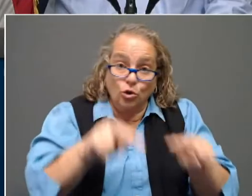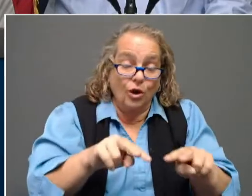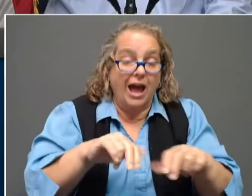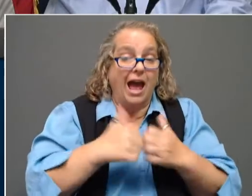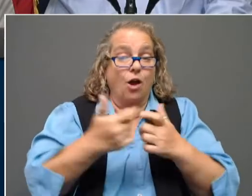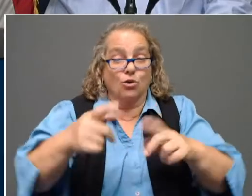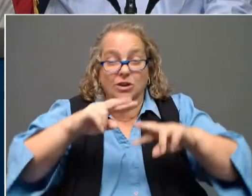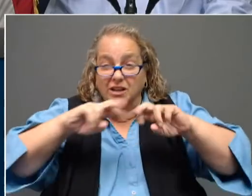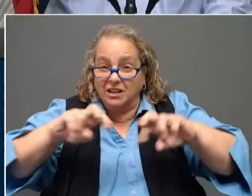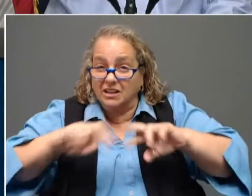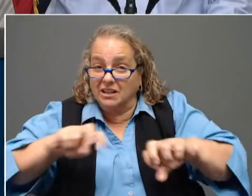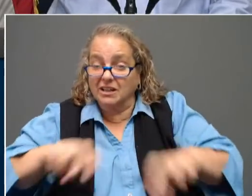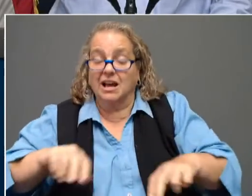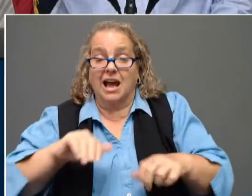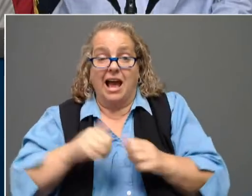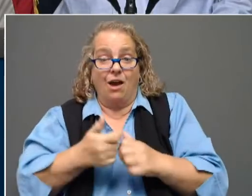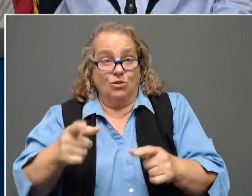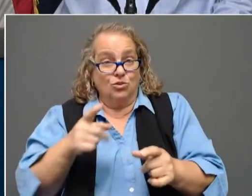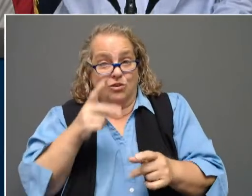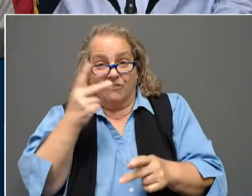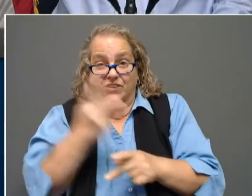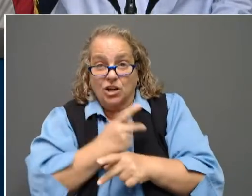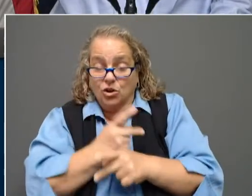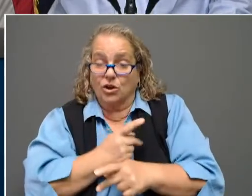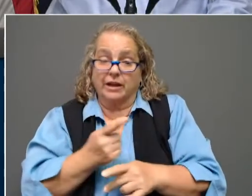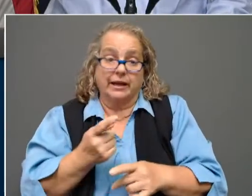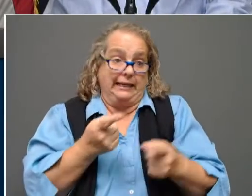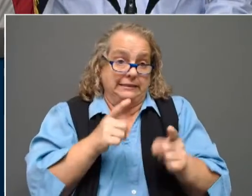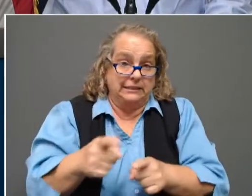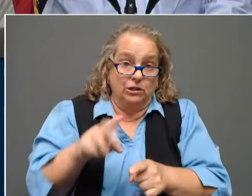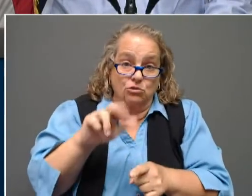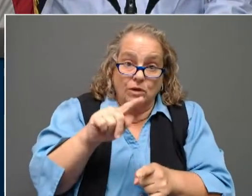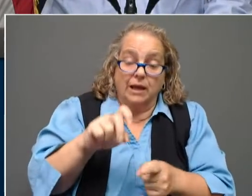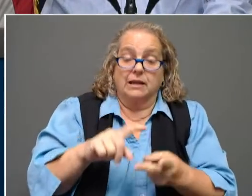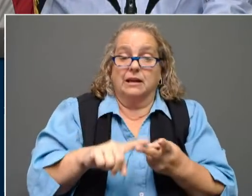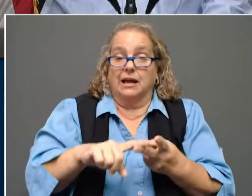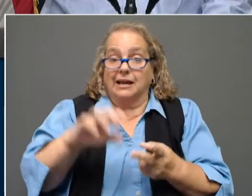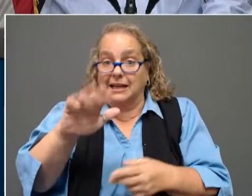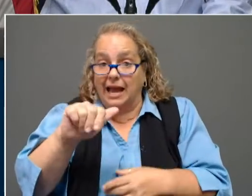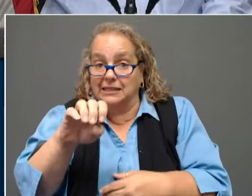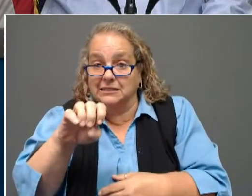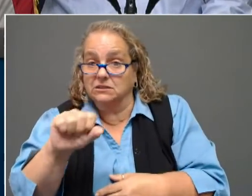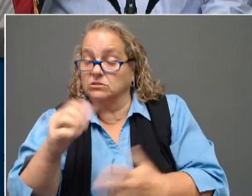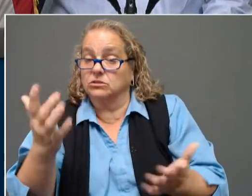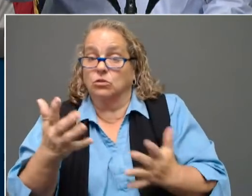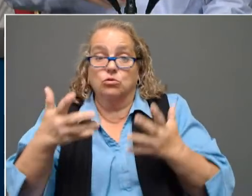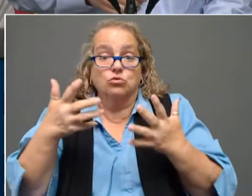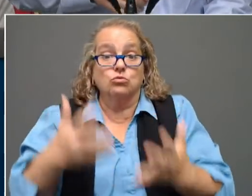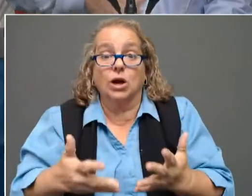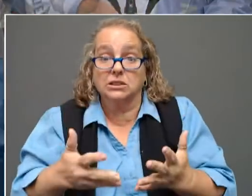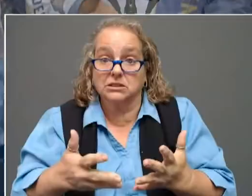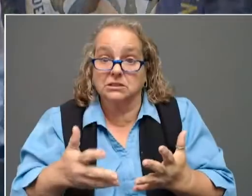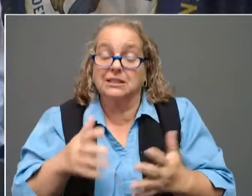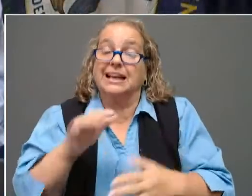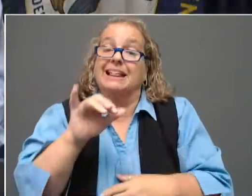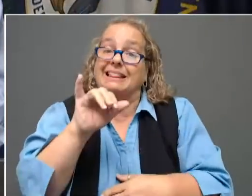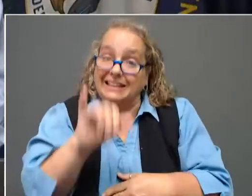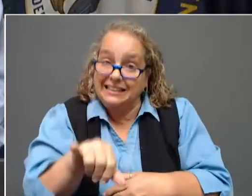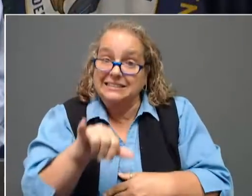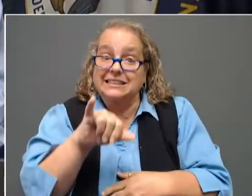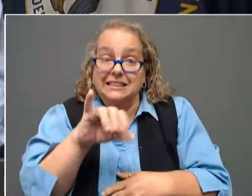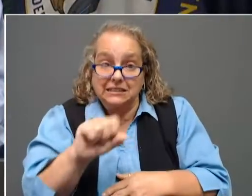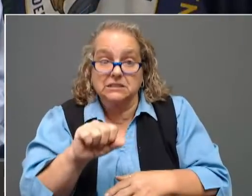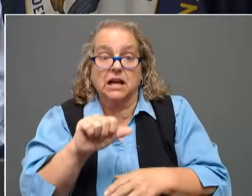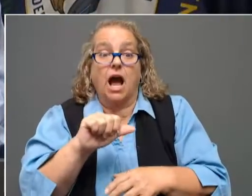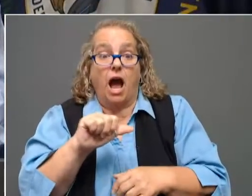down, whether it's incident rate, whether it's cases, whether it's the rest, this is an escalation